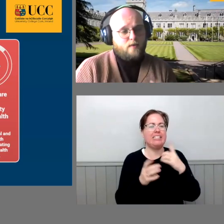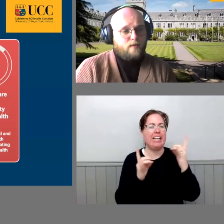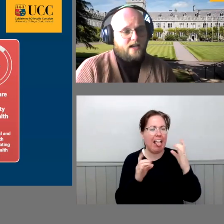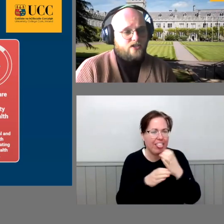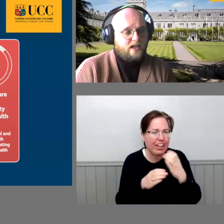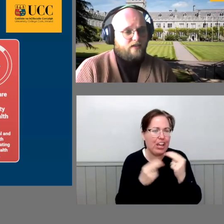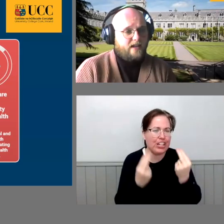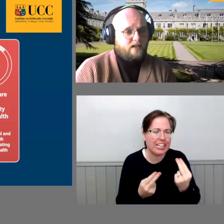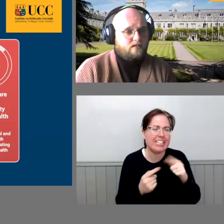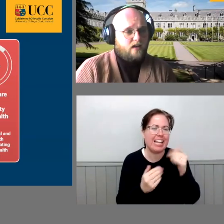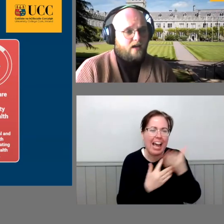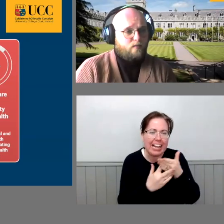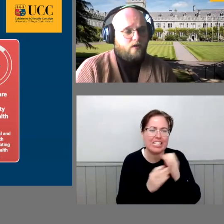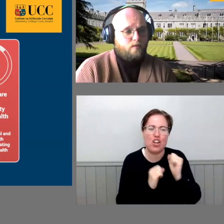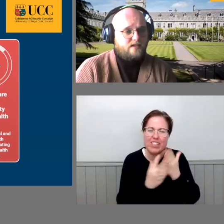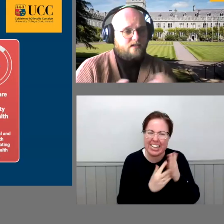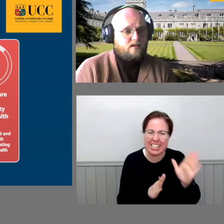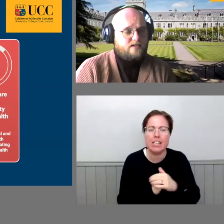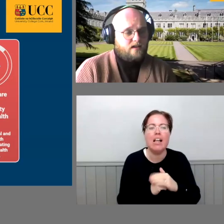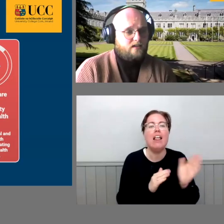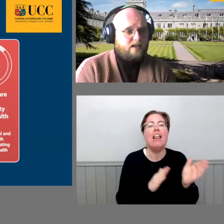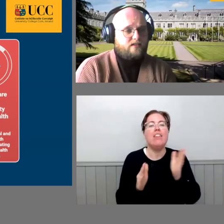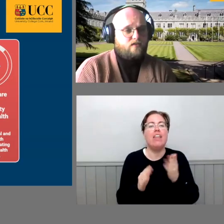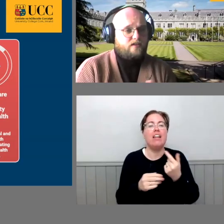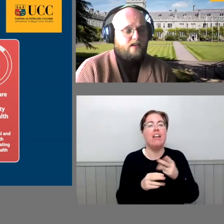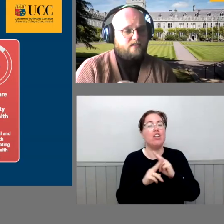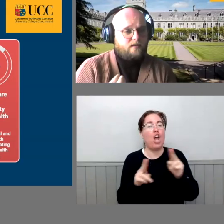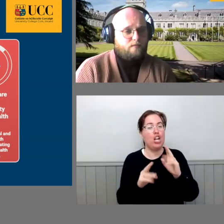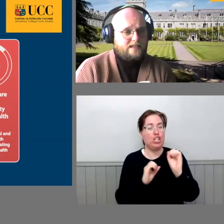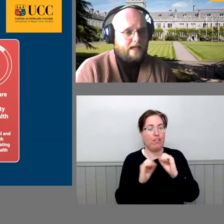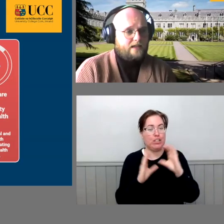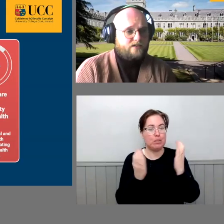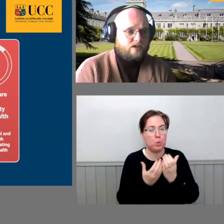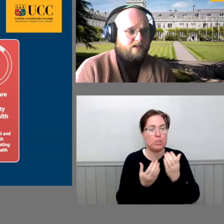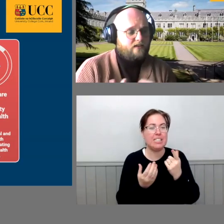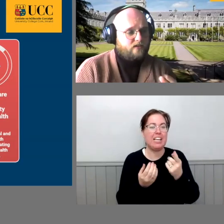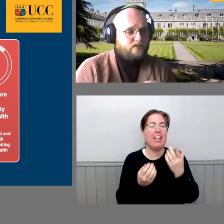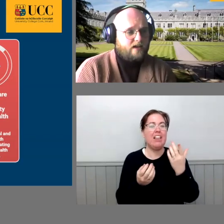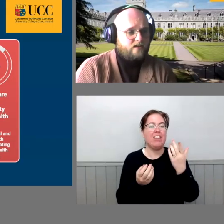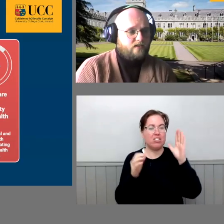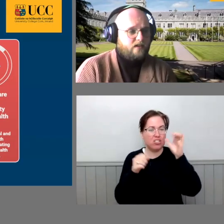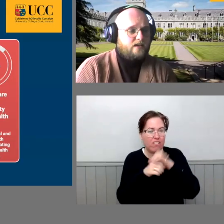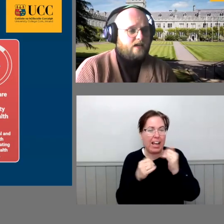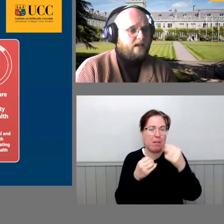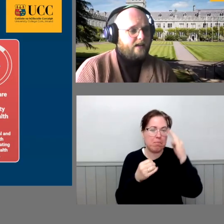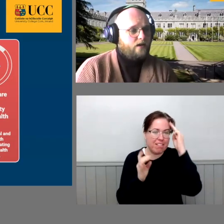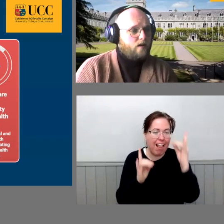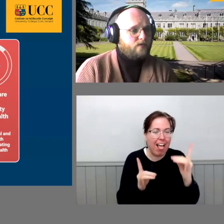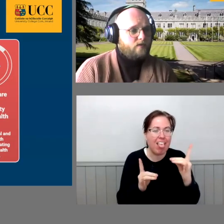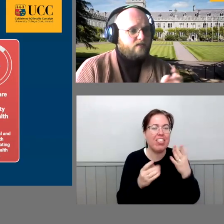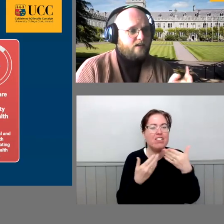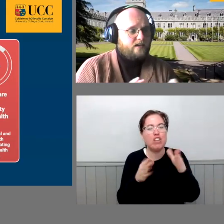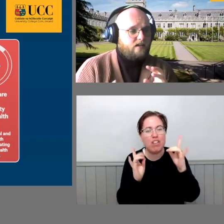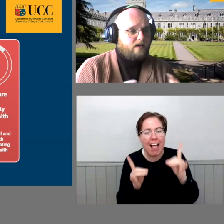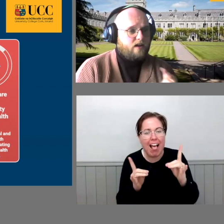system policy population level then was represented across 9, and this covered things like mental health, general health, service access, health